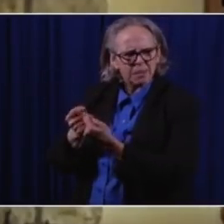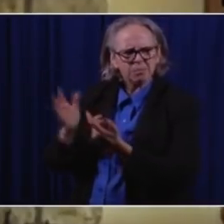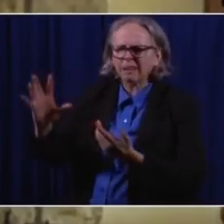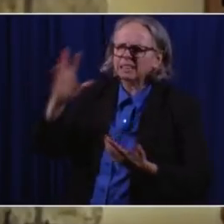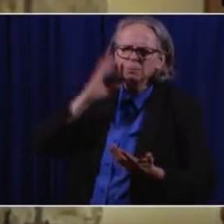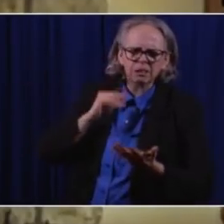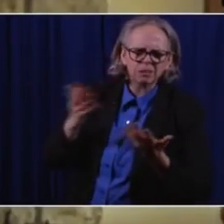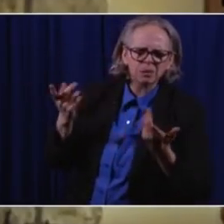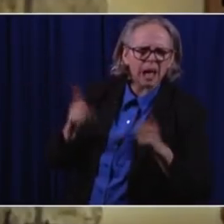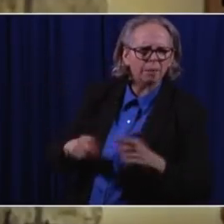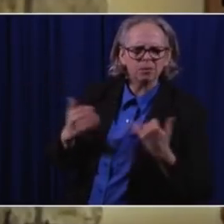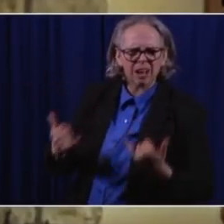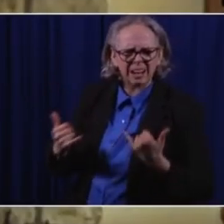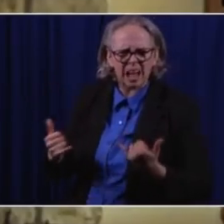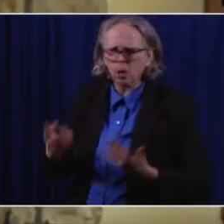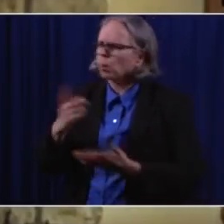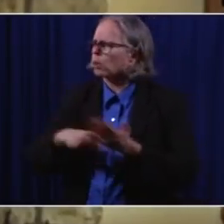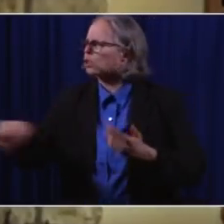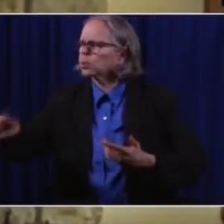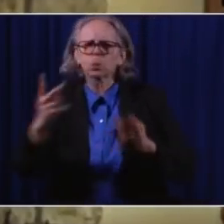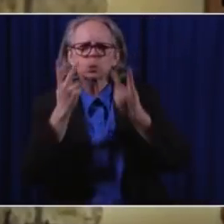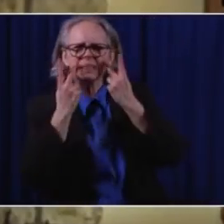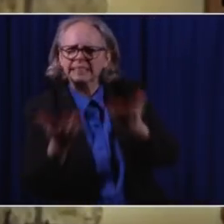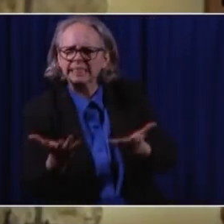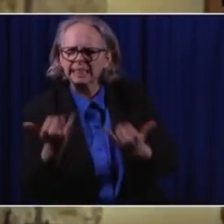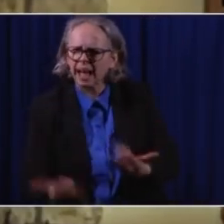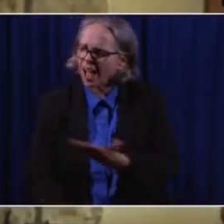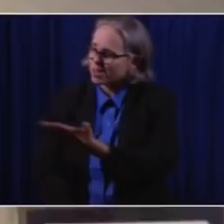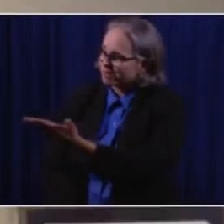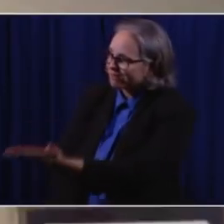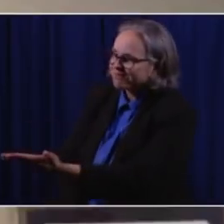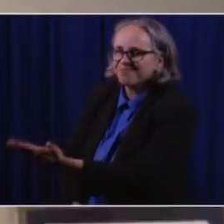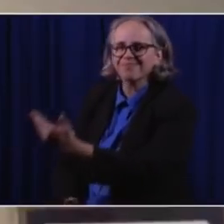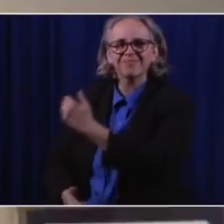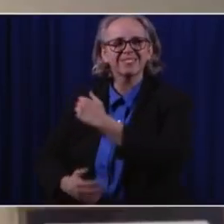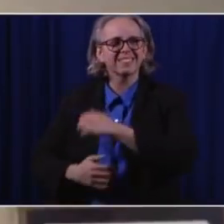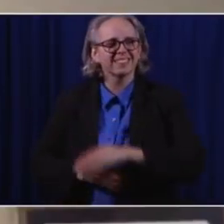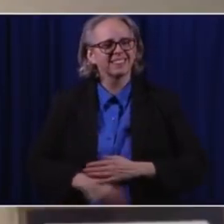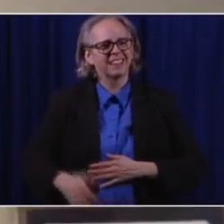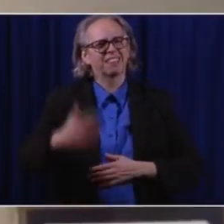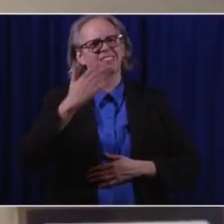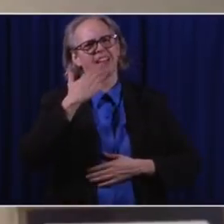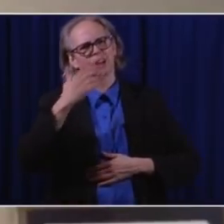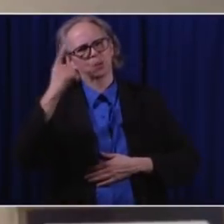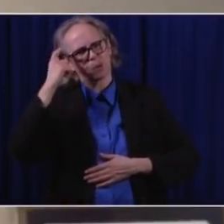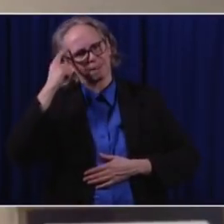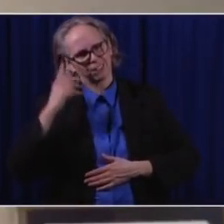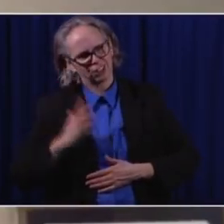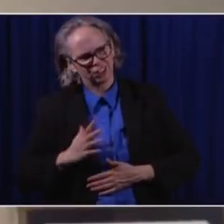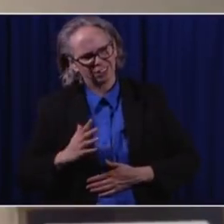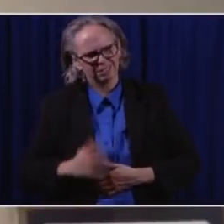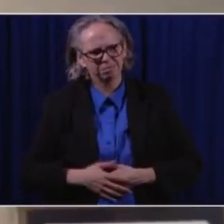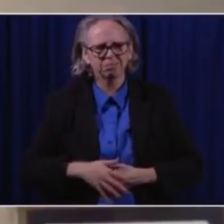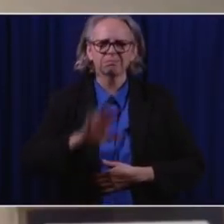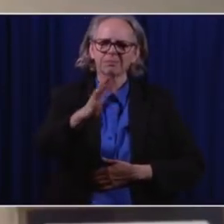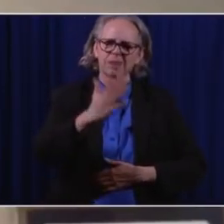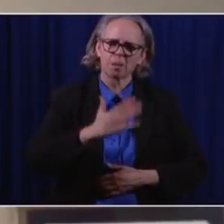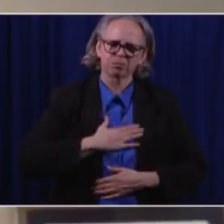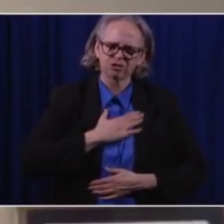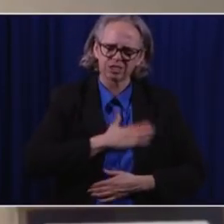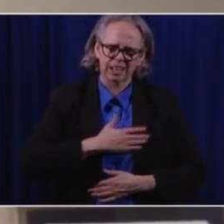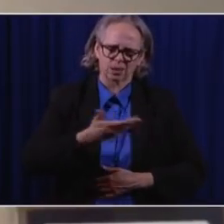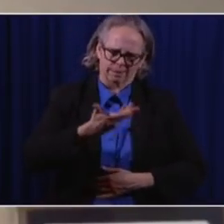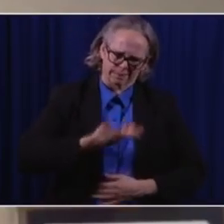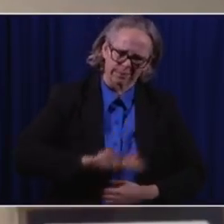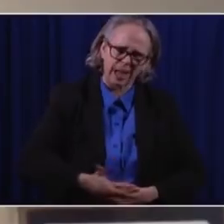what you're seeing and what people are going through. Thank you, Governor. Like Aaron, I really appreciate the opportunity to join you today,